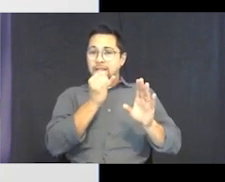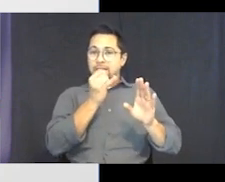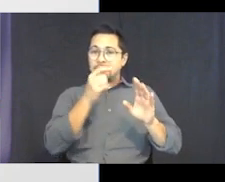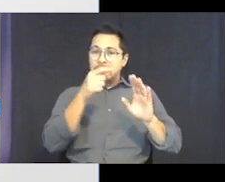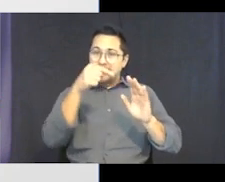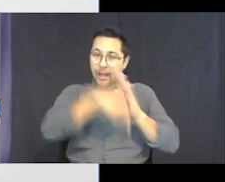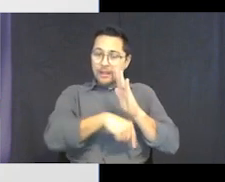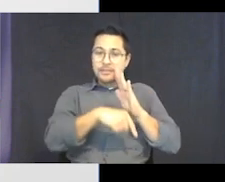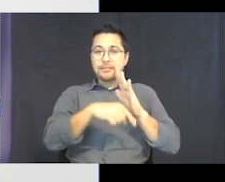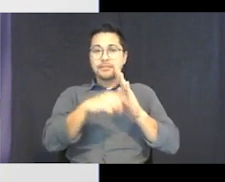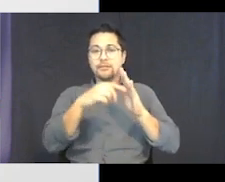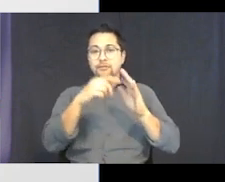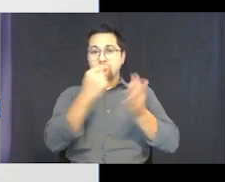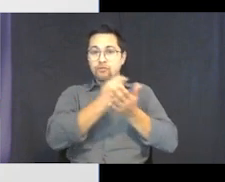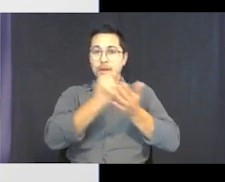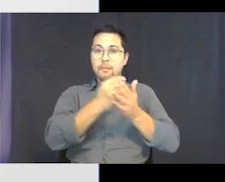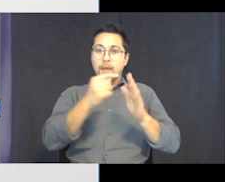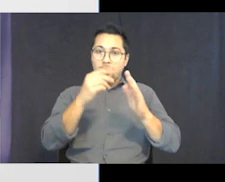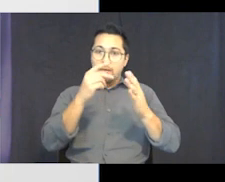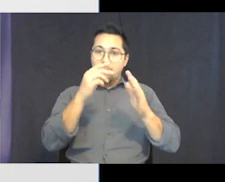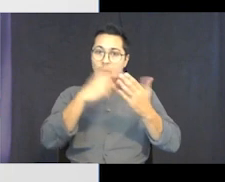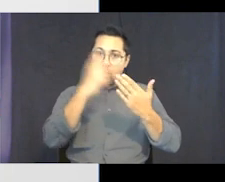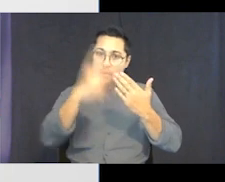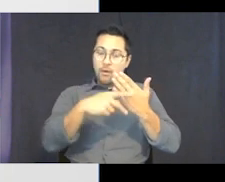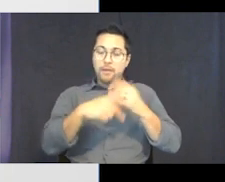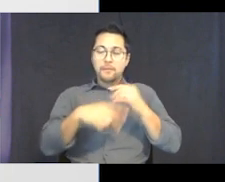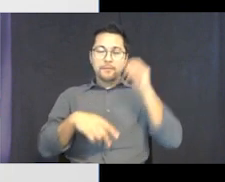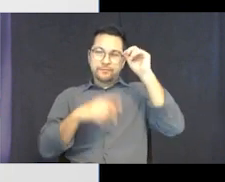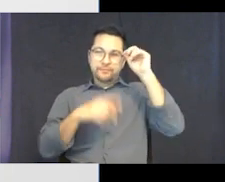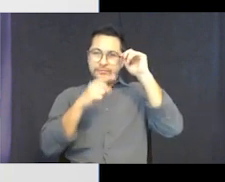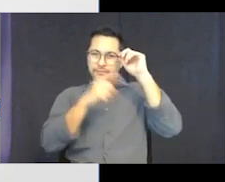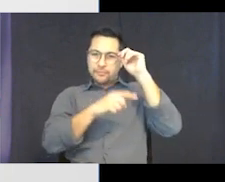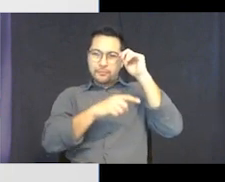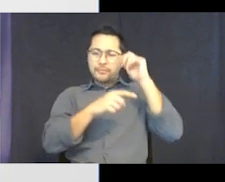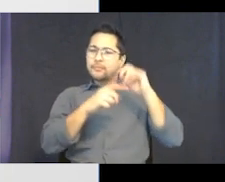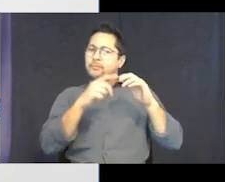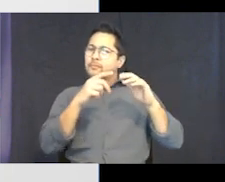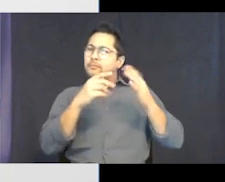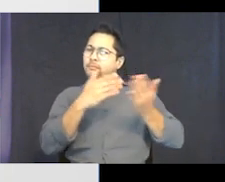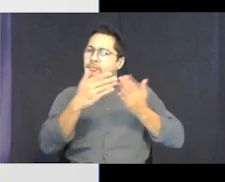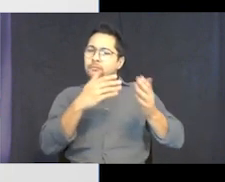known as the FIT team or FIT service. And this is a program that's